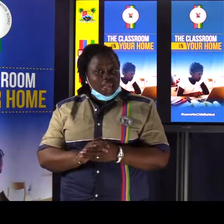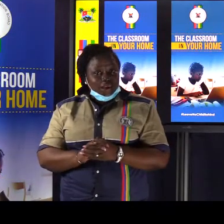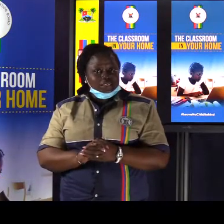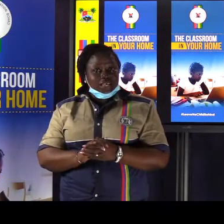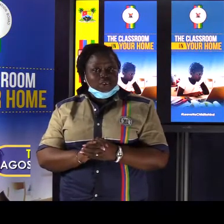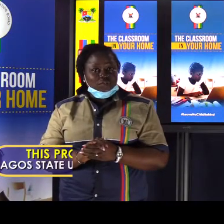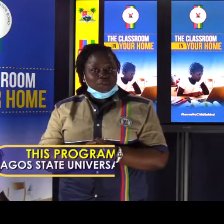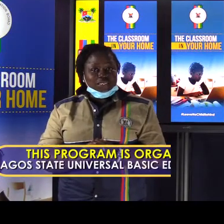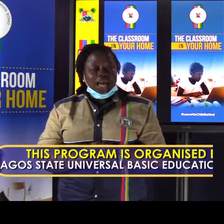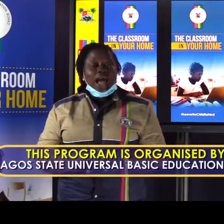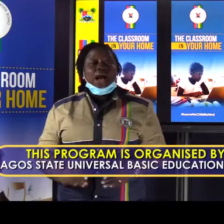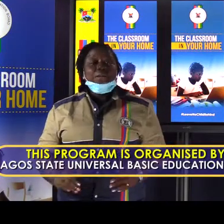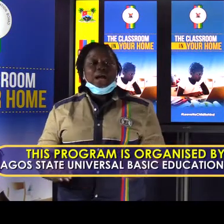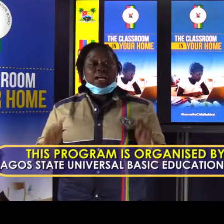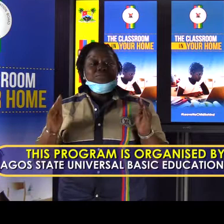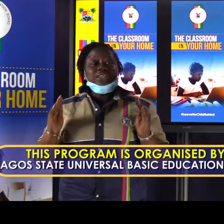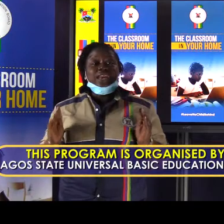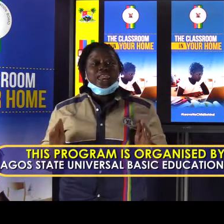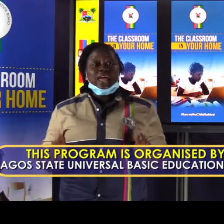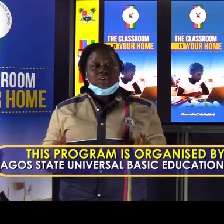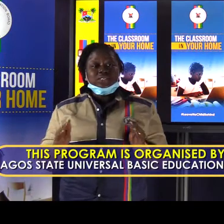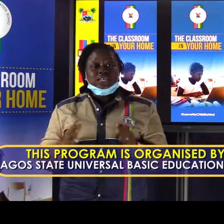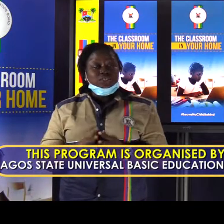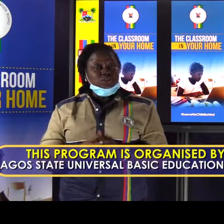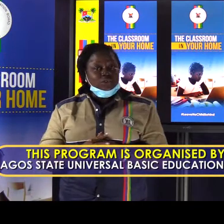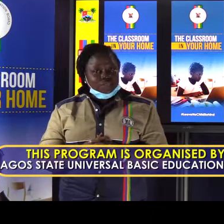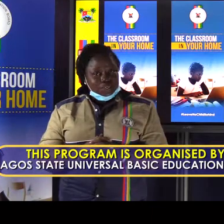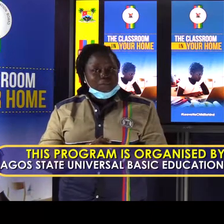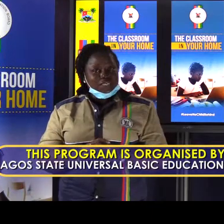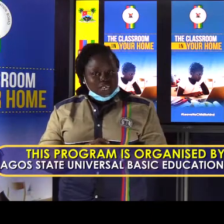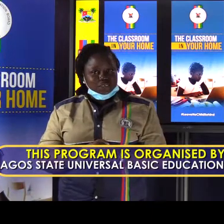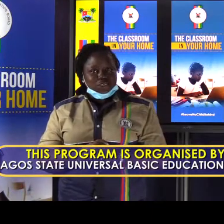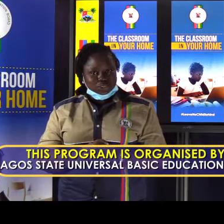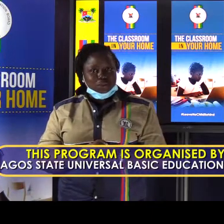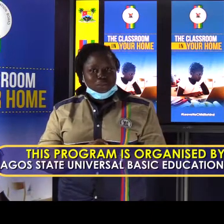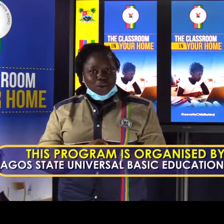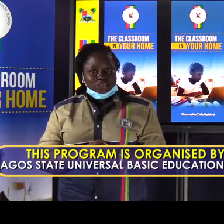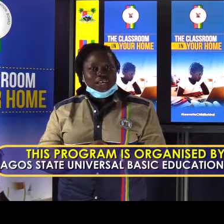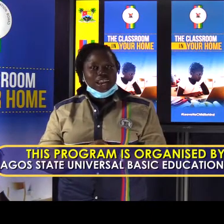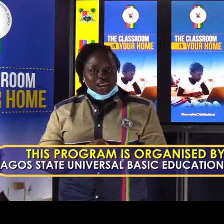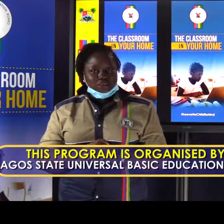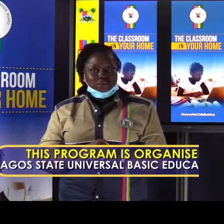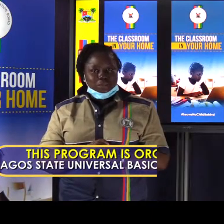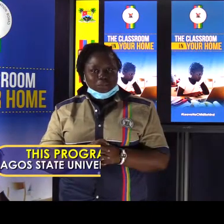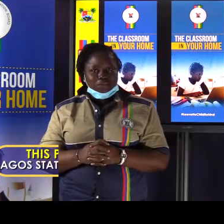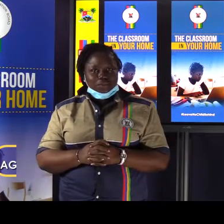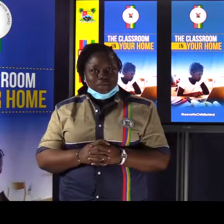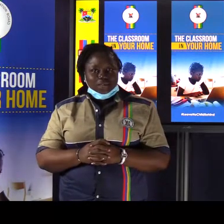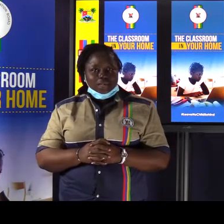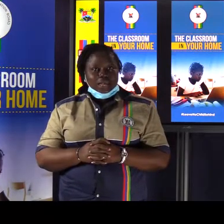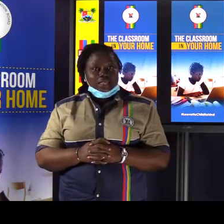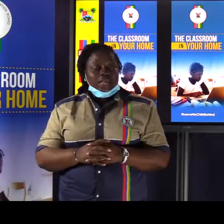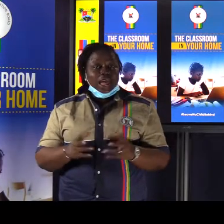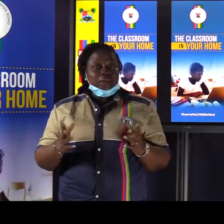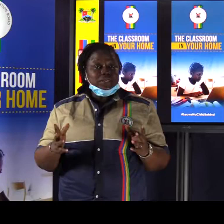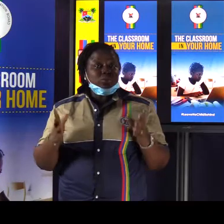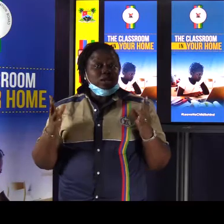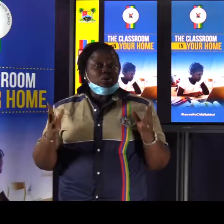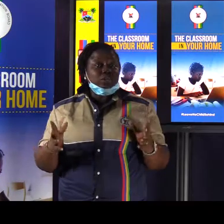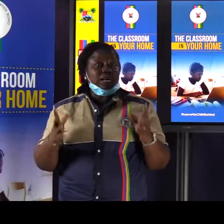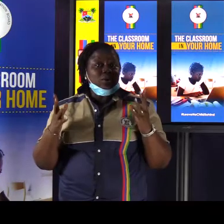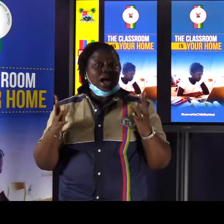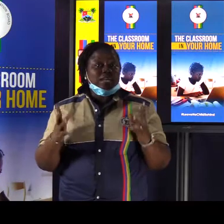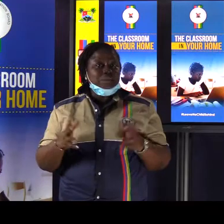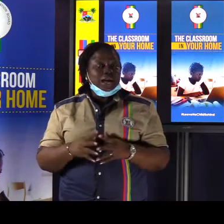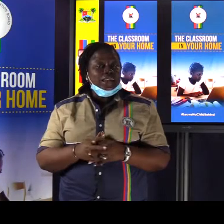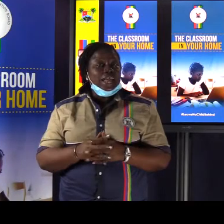by the Lagos State Government and packaged by the Lagos State Universal Basic Education Board, LASUBEB. The aim is to